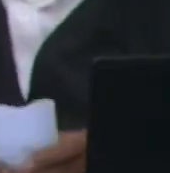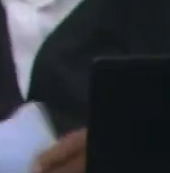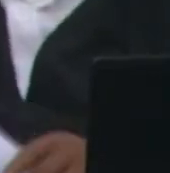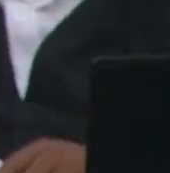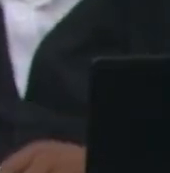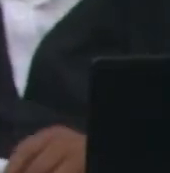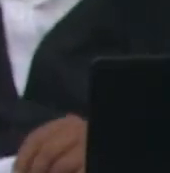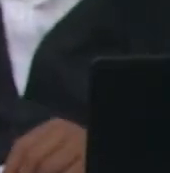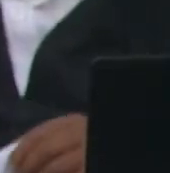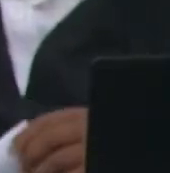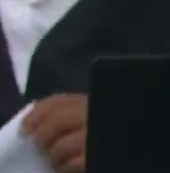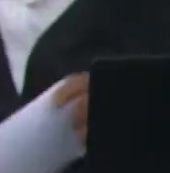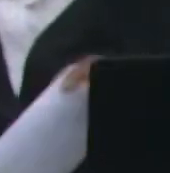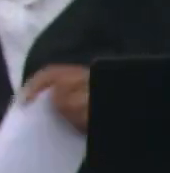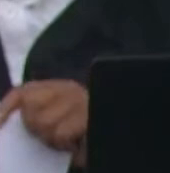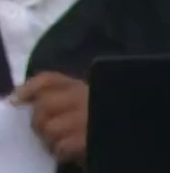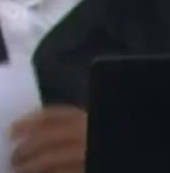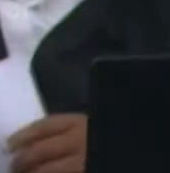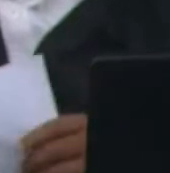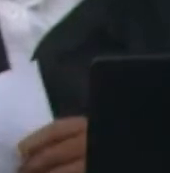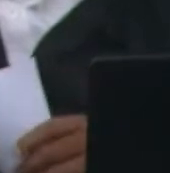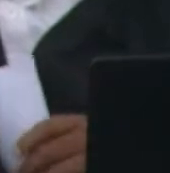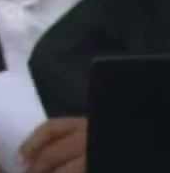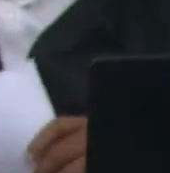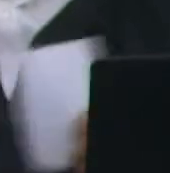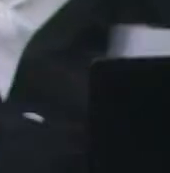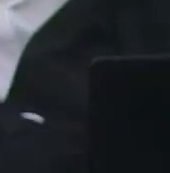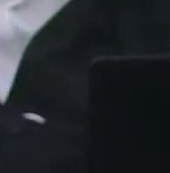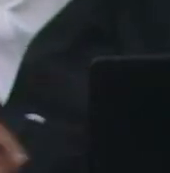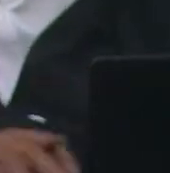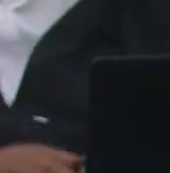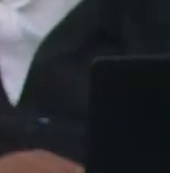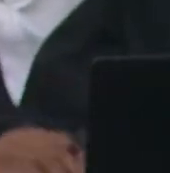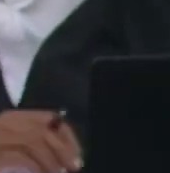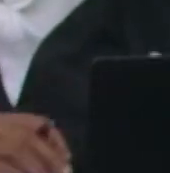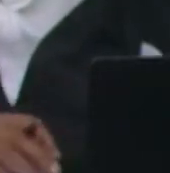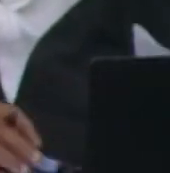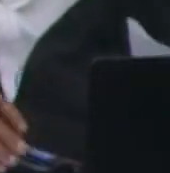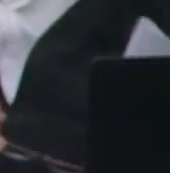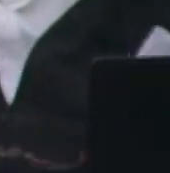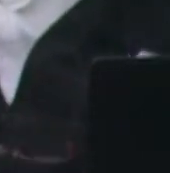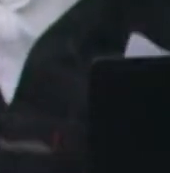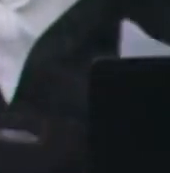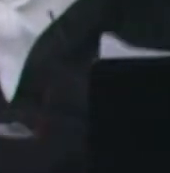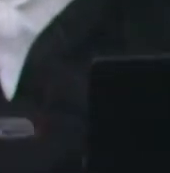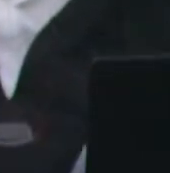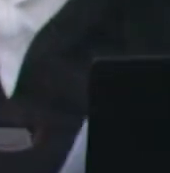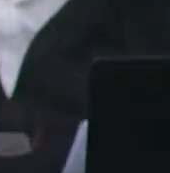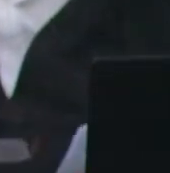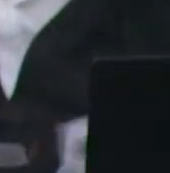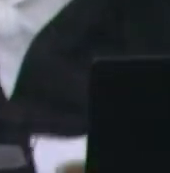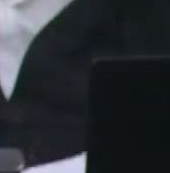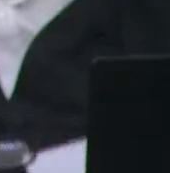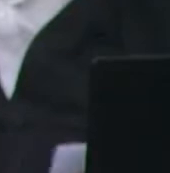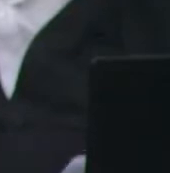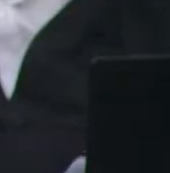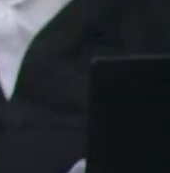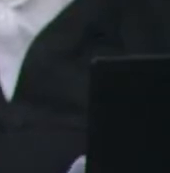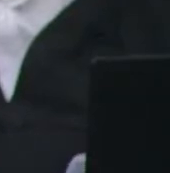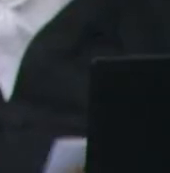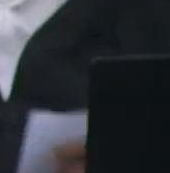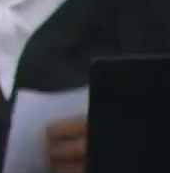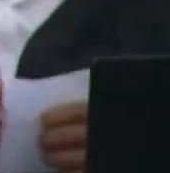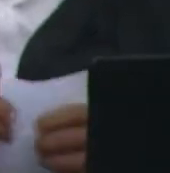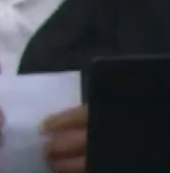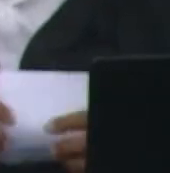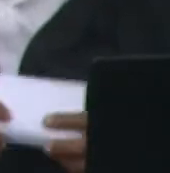of Inquiry into State Capture demonstrate the extent of the repurposing, the